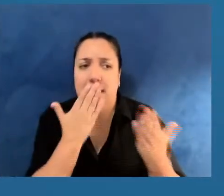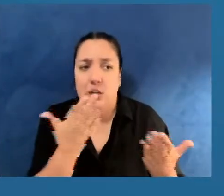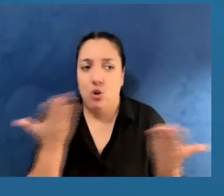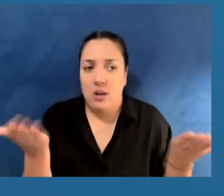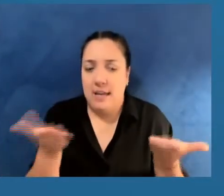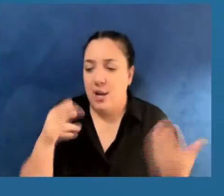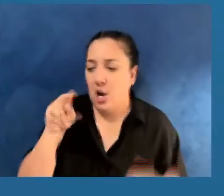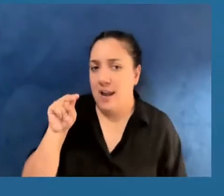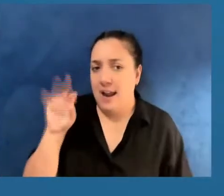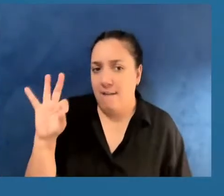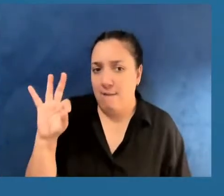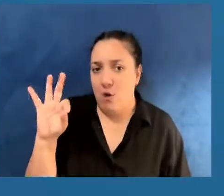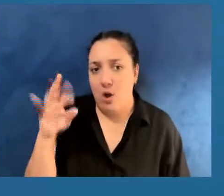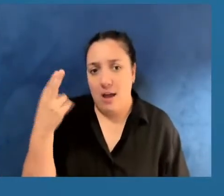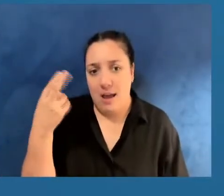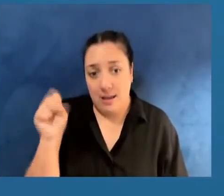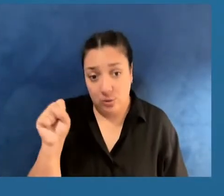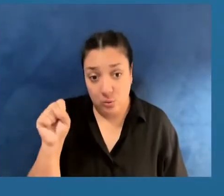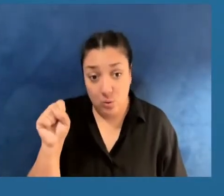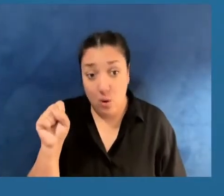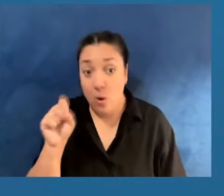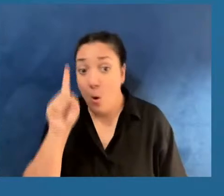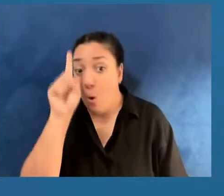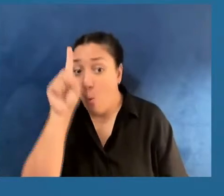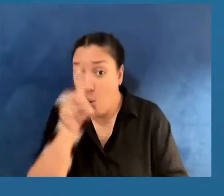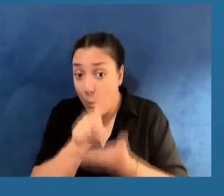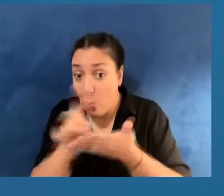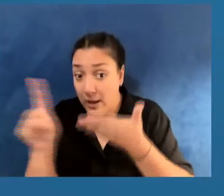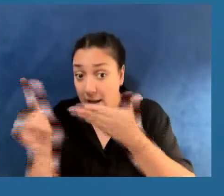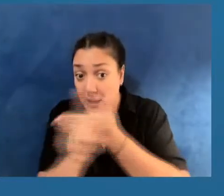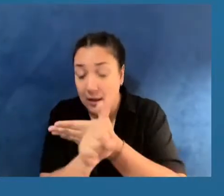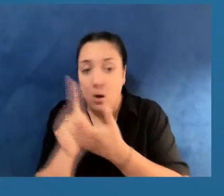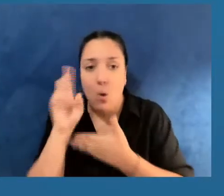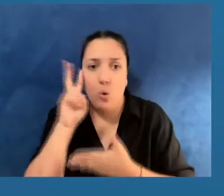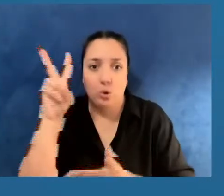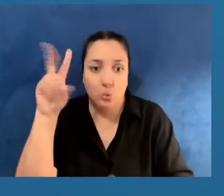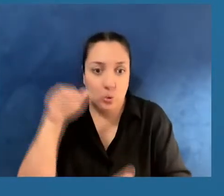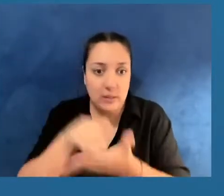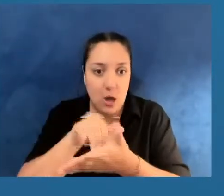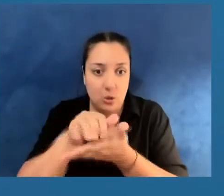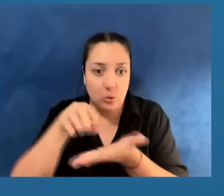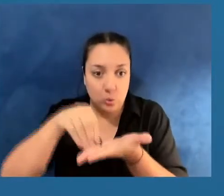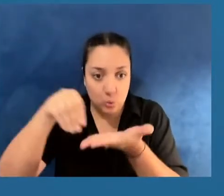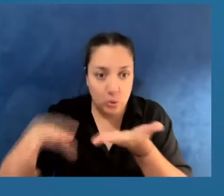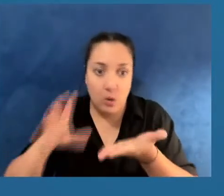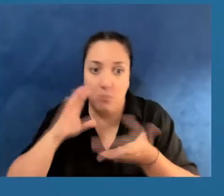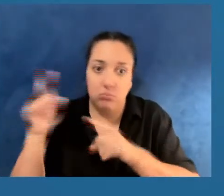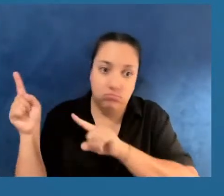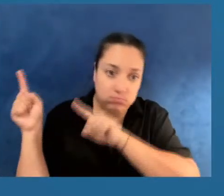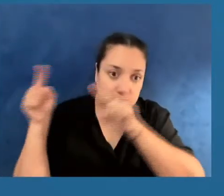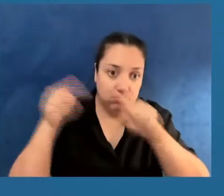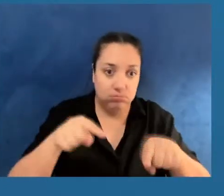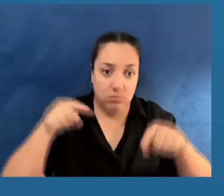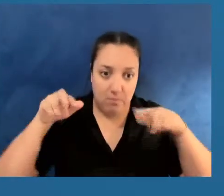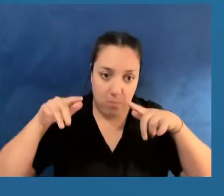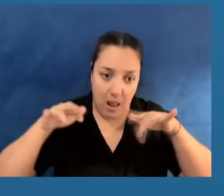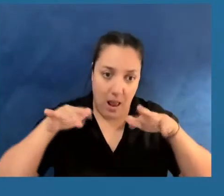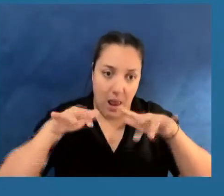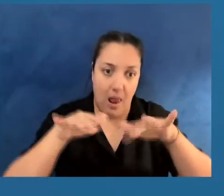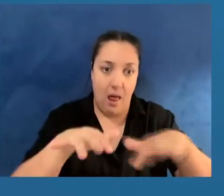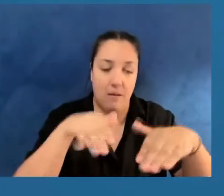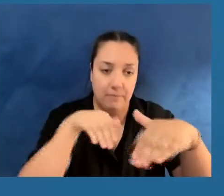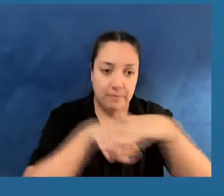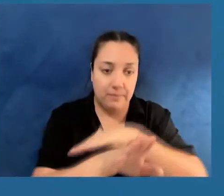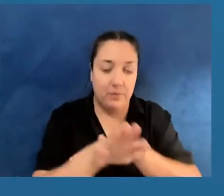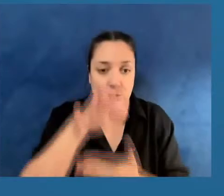said, in a week, 2,000 students will be pouring through these doors. And we've been really working very hard to set the stage, going